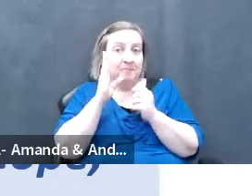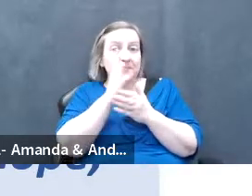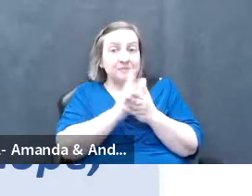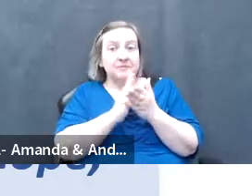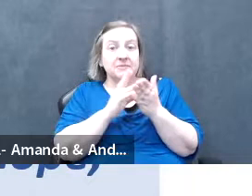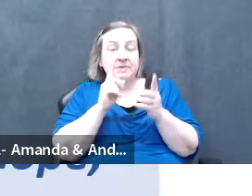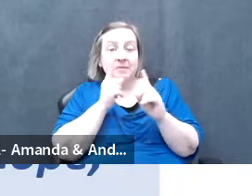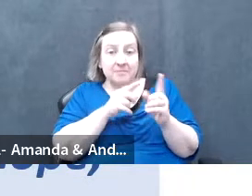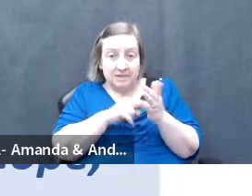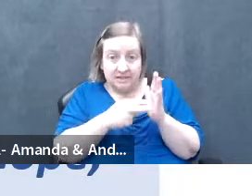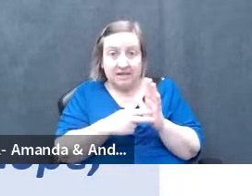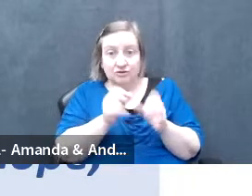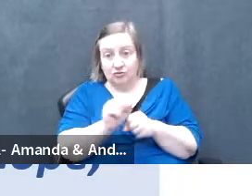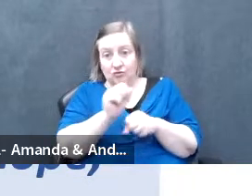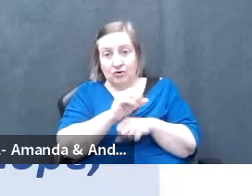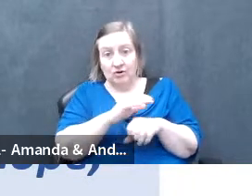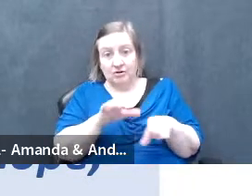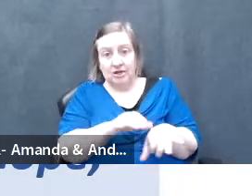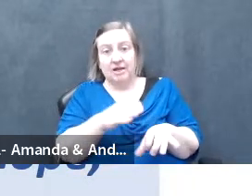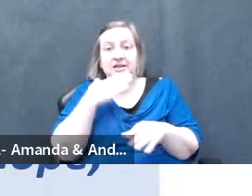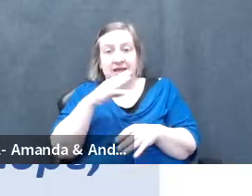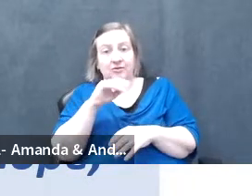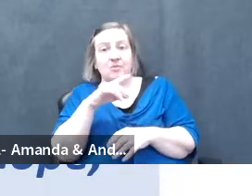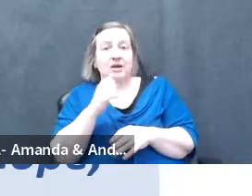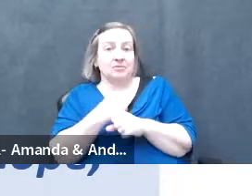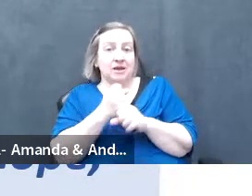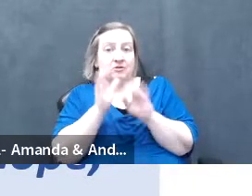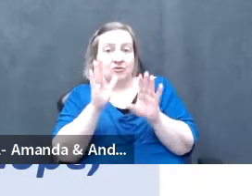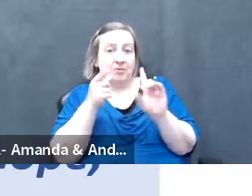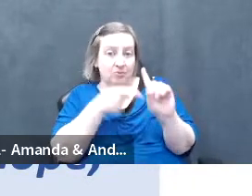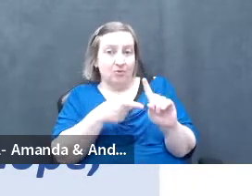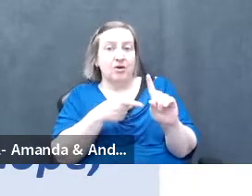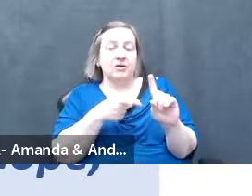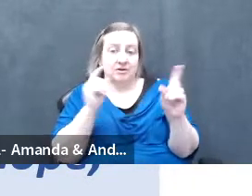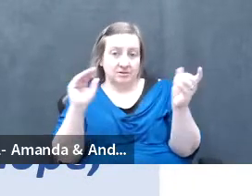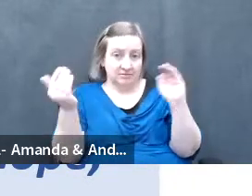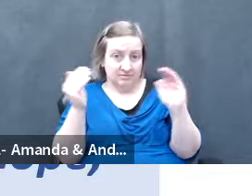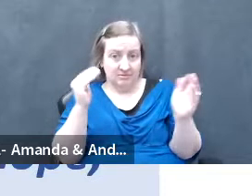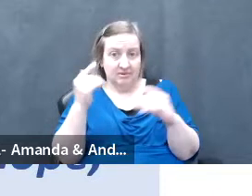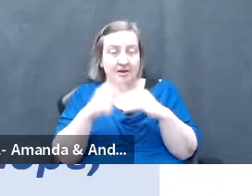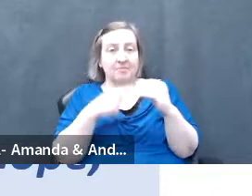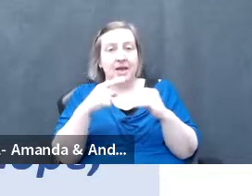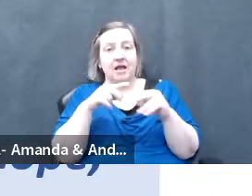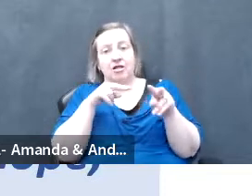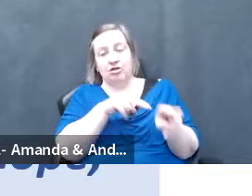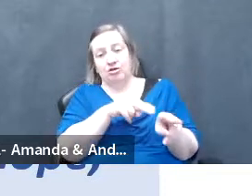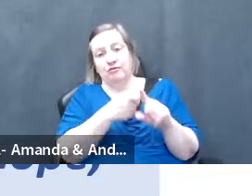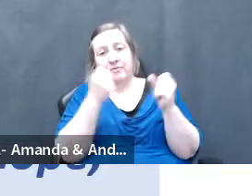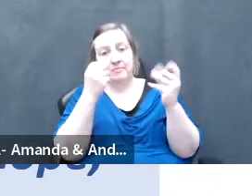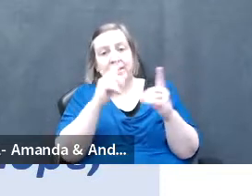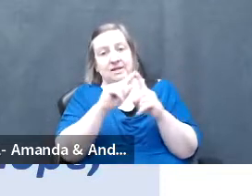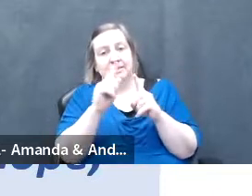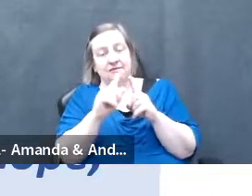intentional work done. And Michael, thank you for making that great point and analogy about looking at this from a lot of